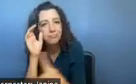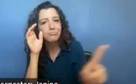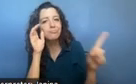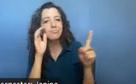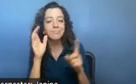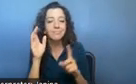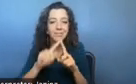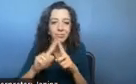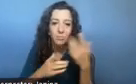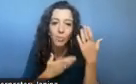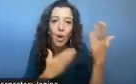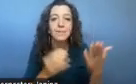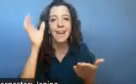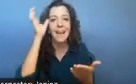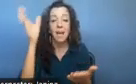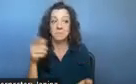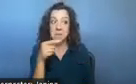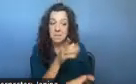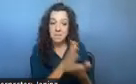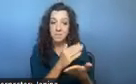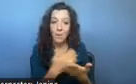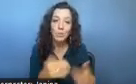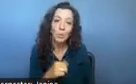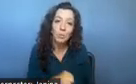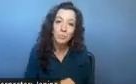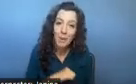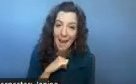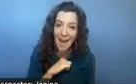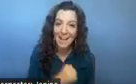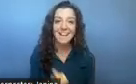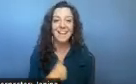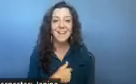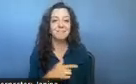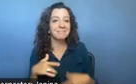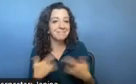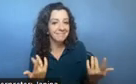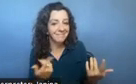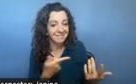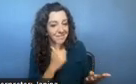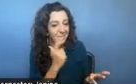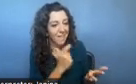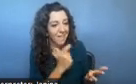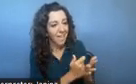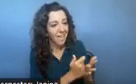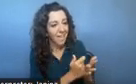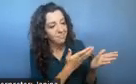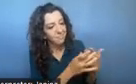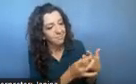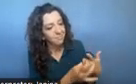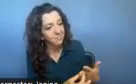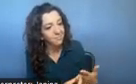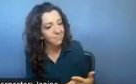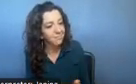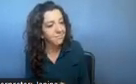so so proud of this budget um and how far it takes the department and the master plan and other departments and